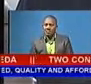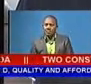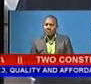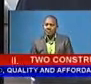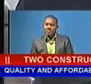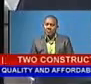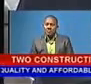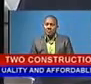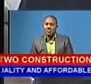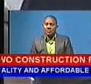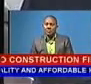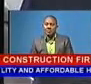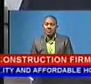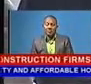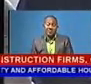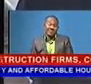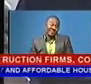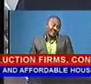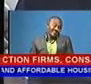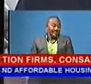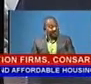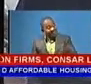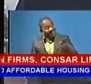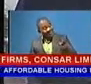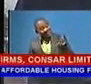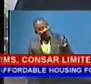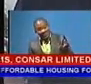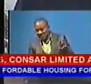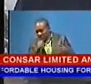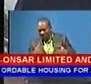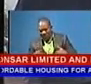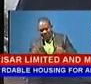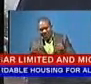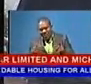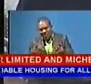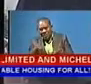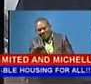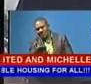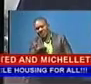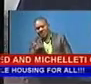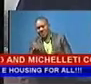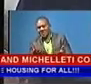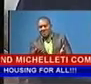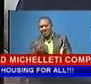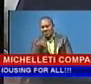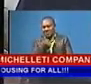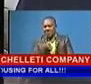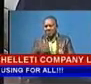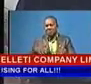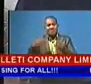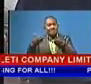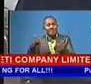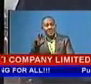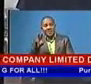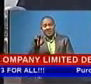Then the cross examination continues. So the witness did not have the opportunity then to put in this list, which my